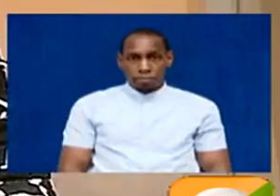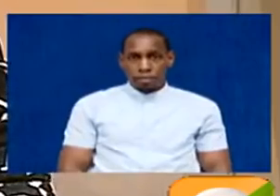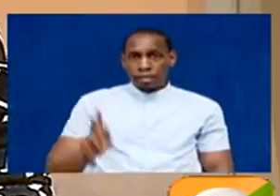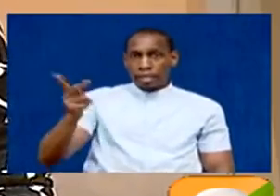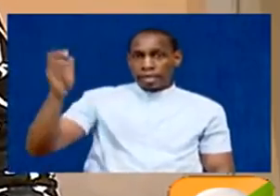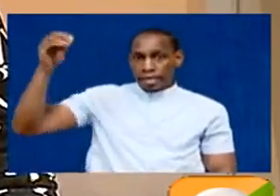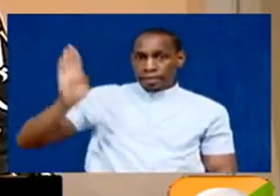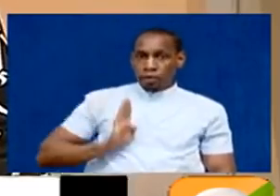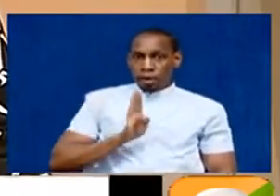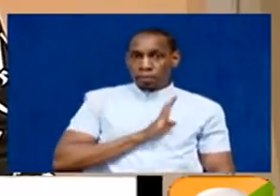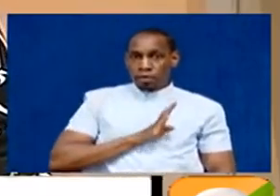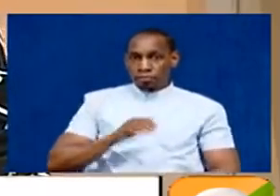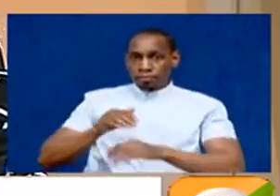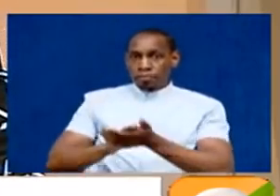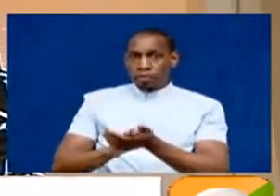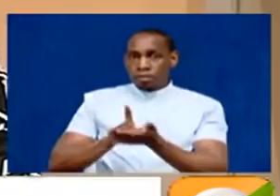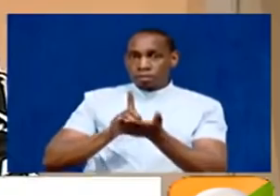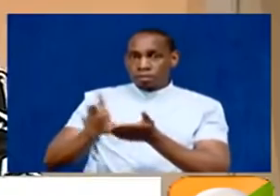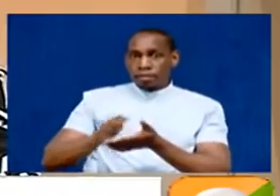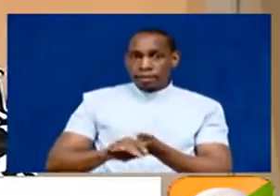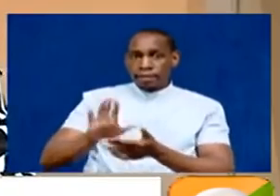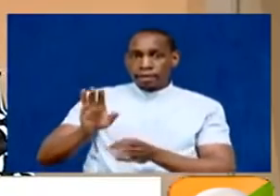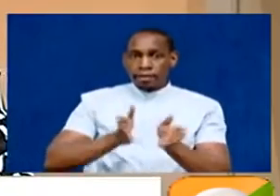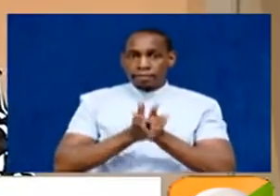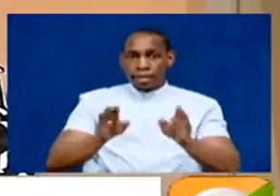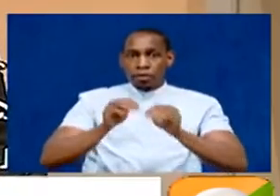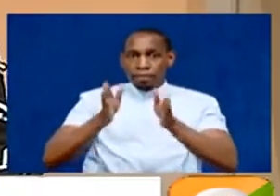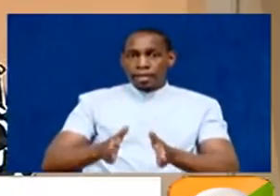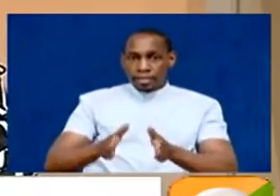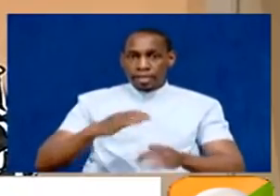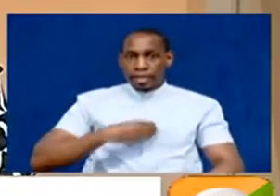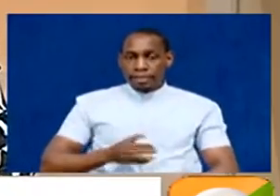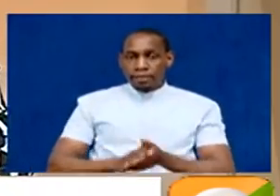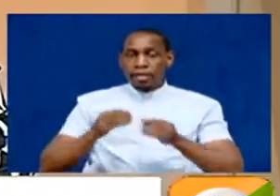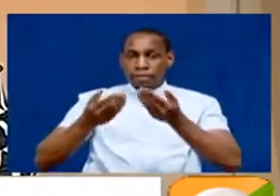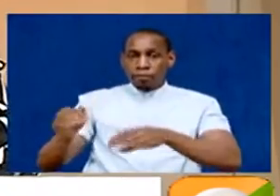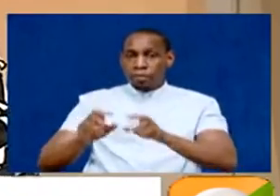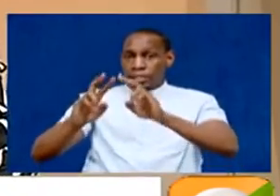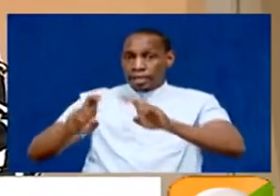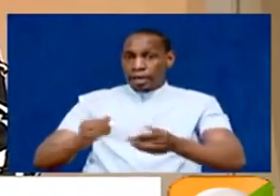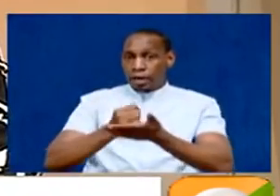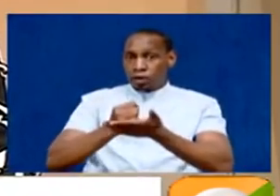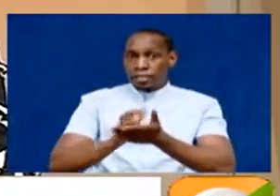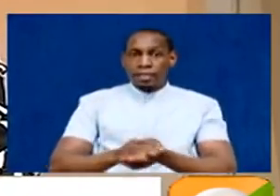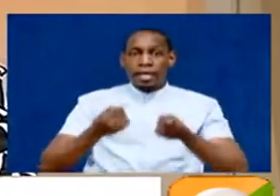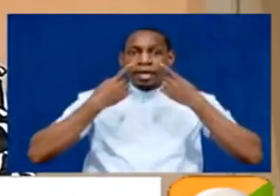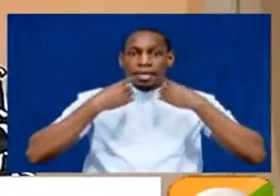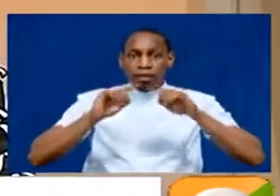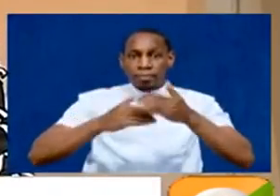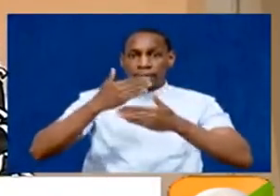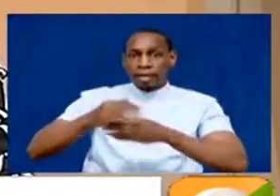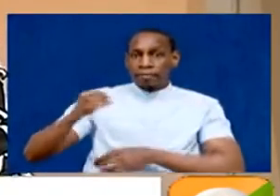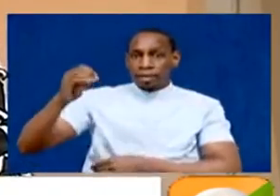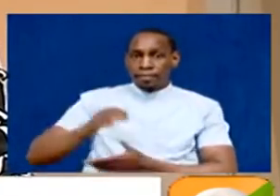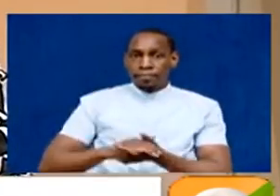Kenya Power Board has sent five general managers on 60 days leave to pave way for forensic audits. The announcement coming after the